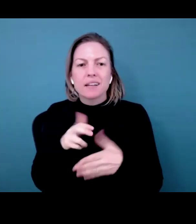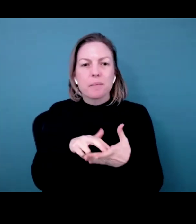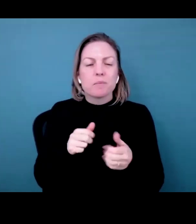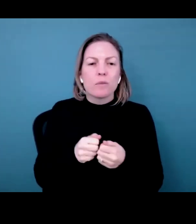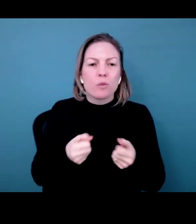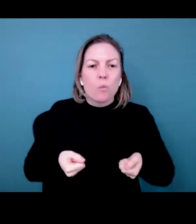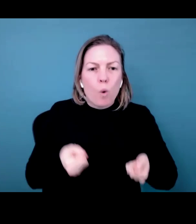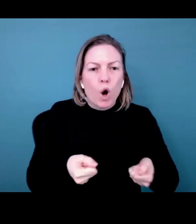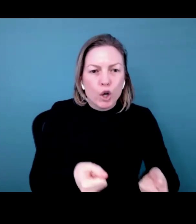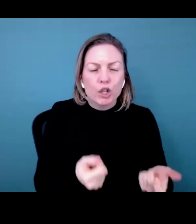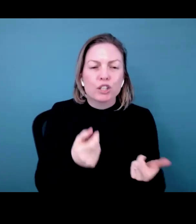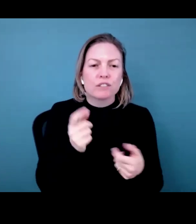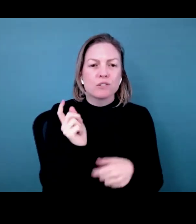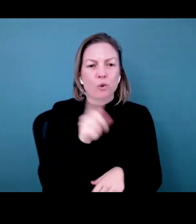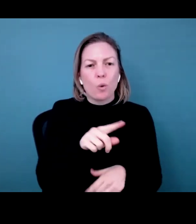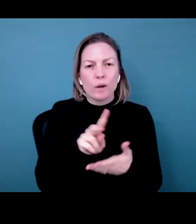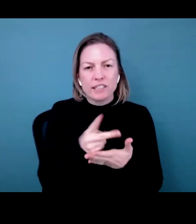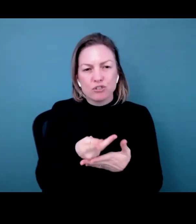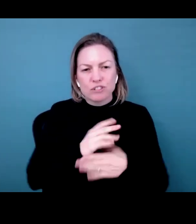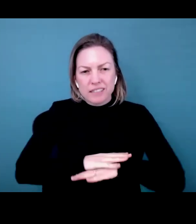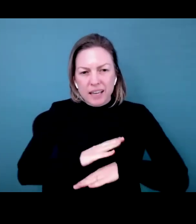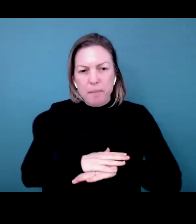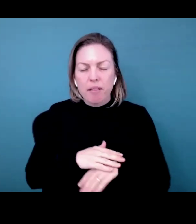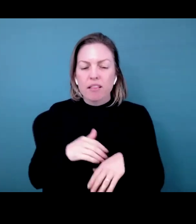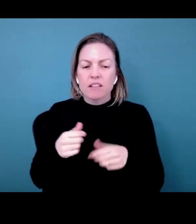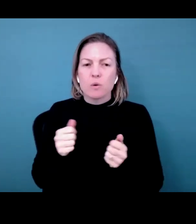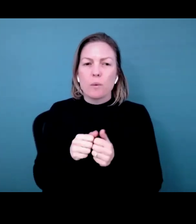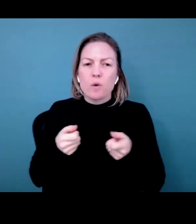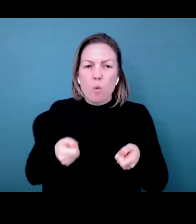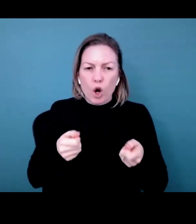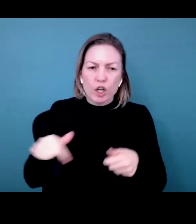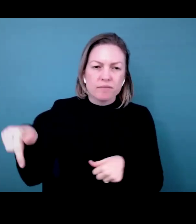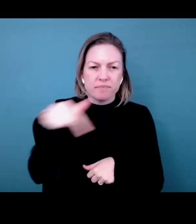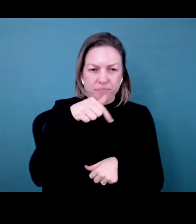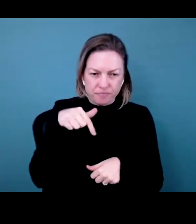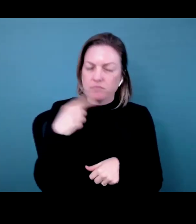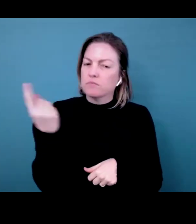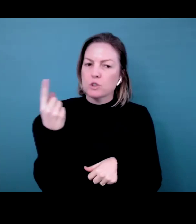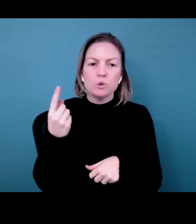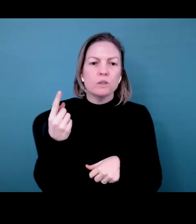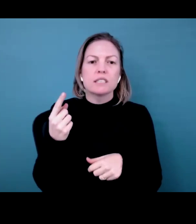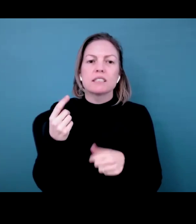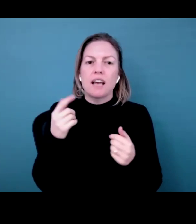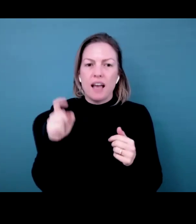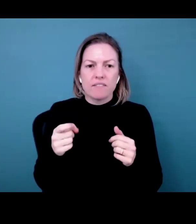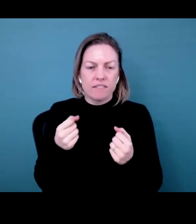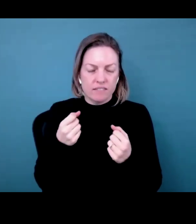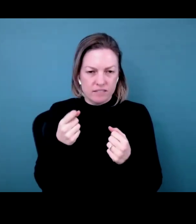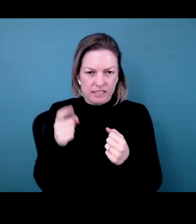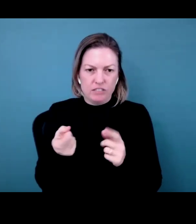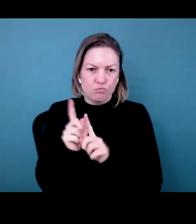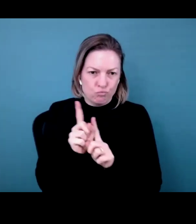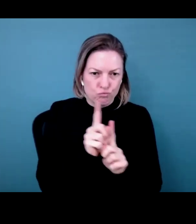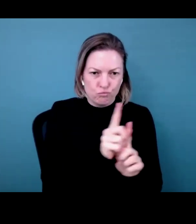to the kitchen table, and he walks around the house with a walker, but always with somebody there holding on to him. So,